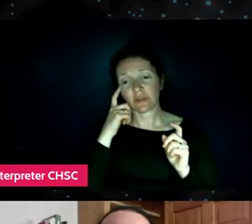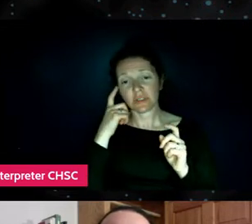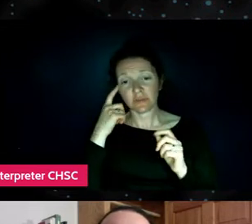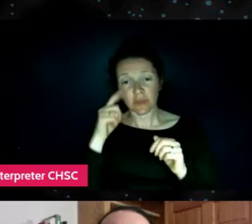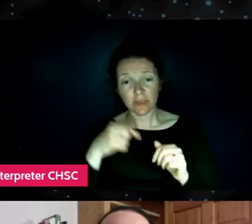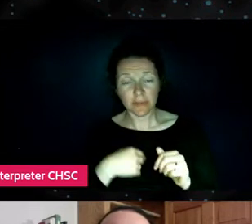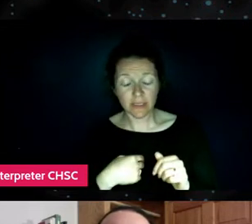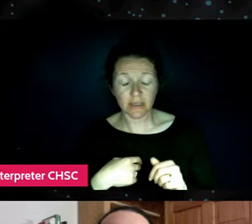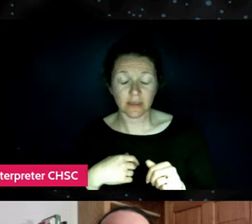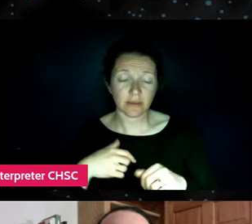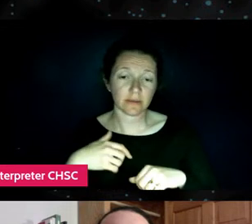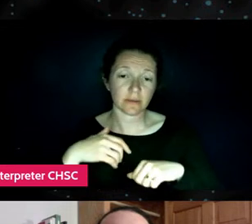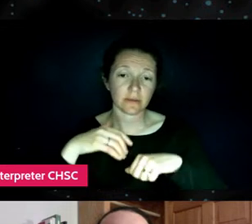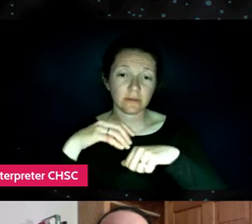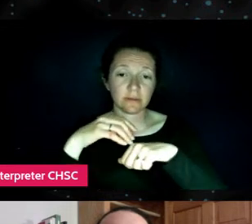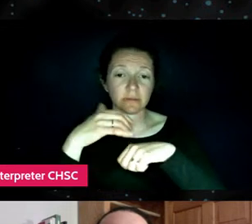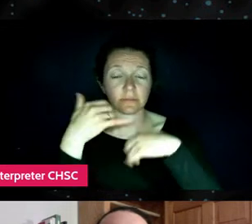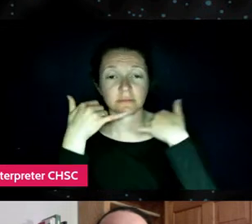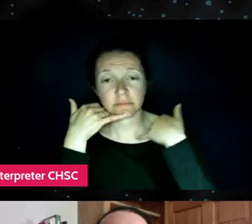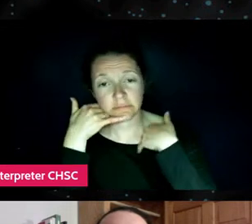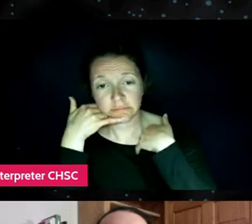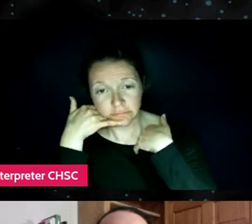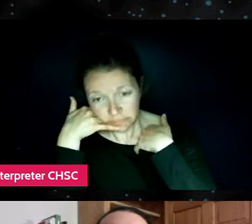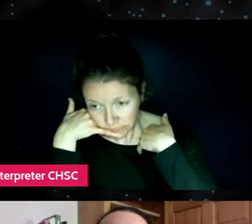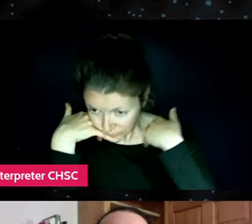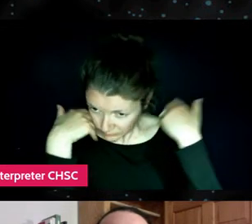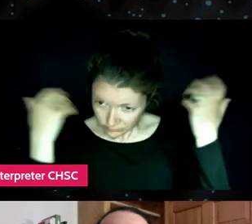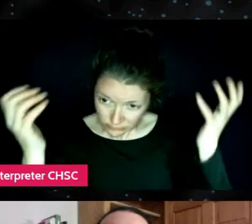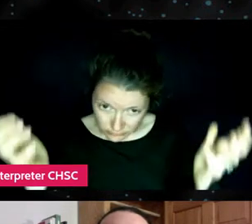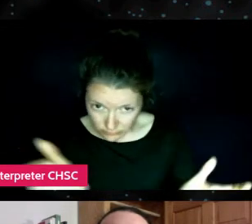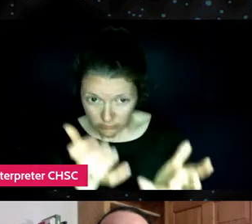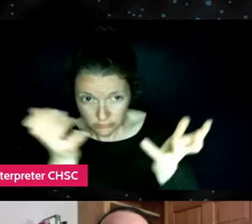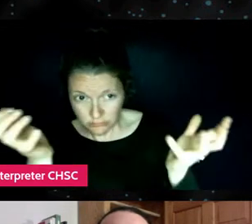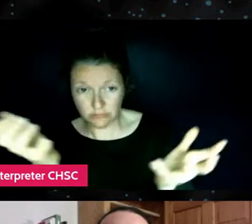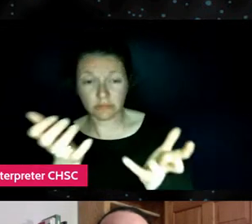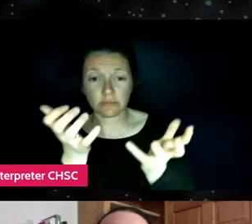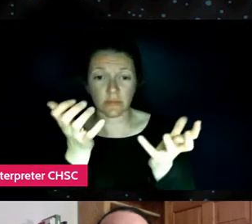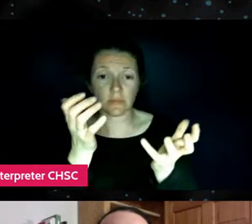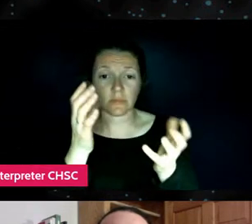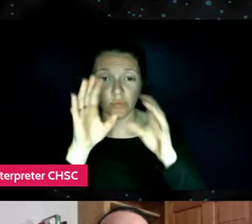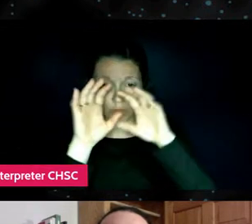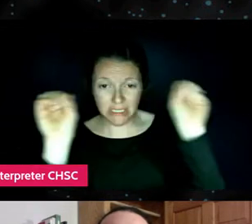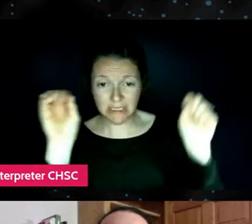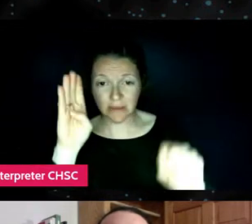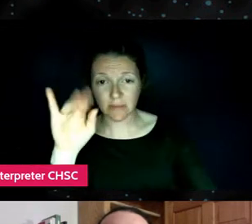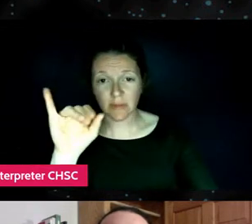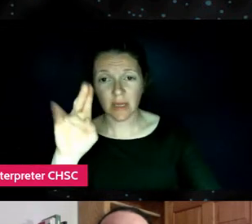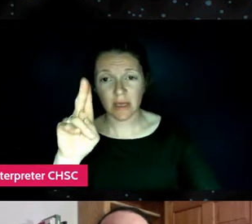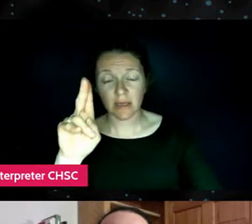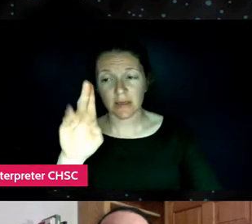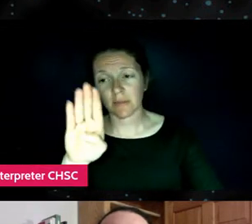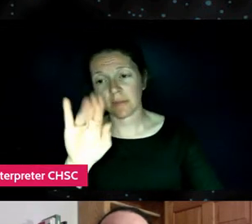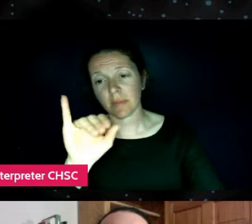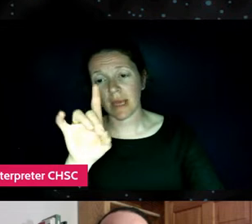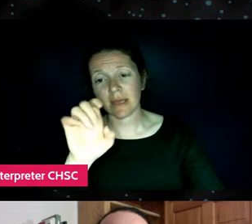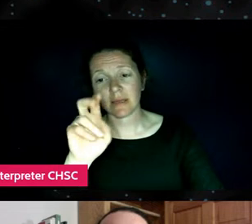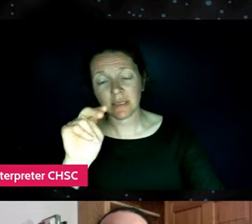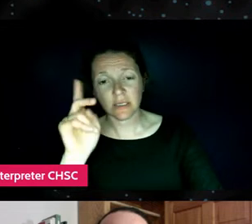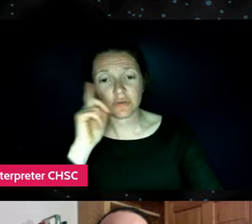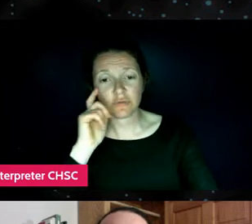call on President Biden to reverse the position of the US government